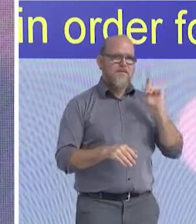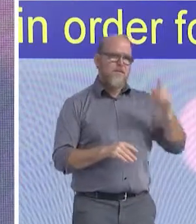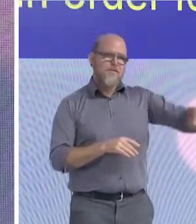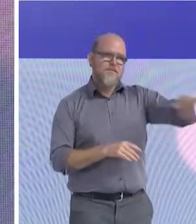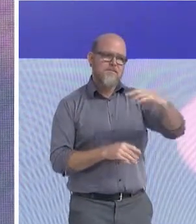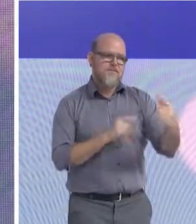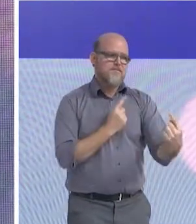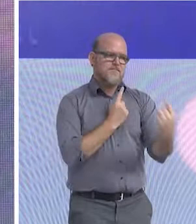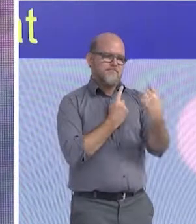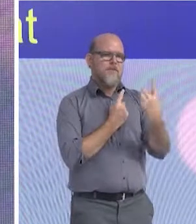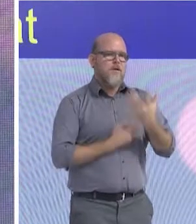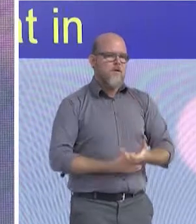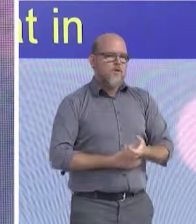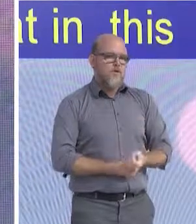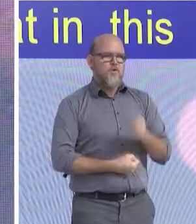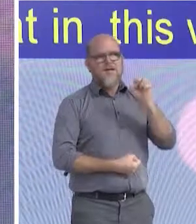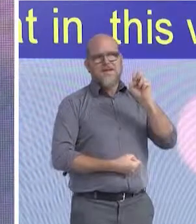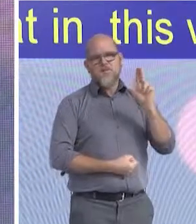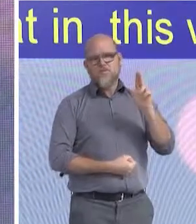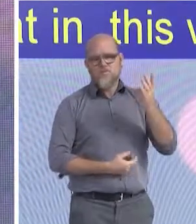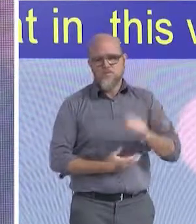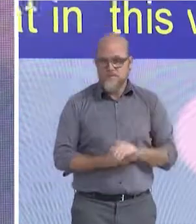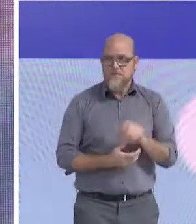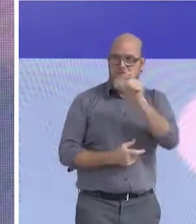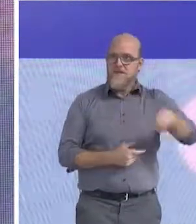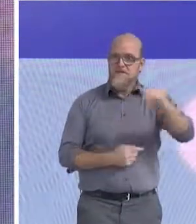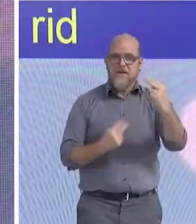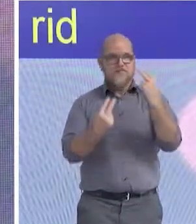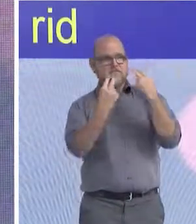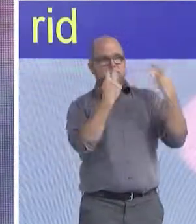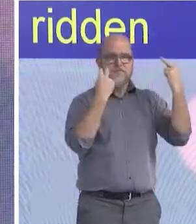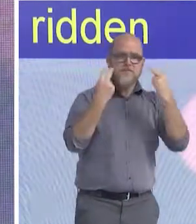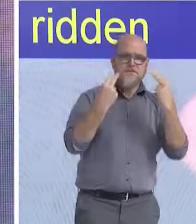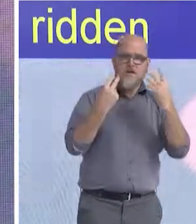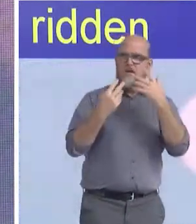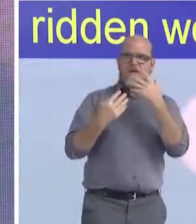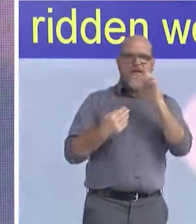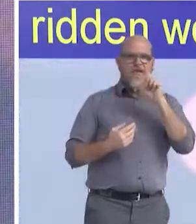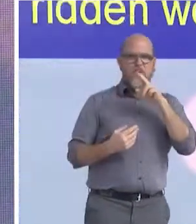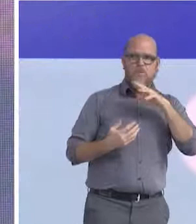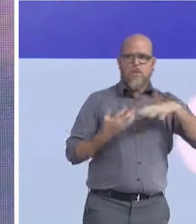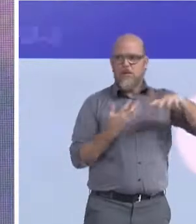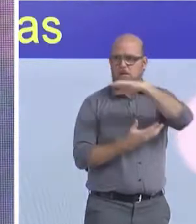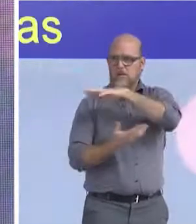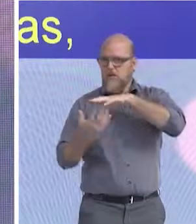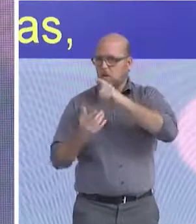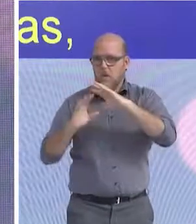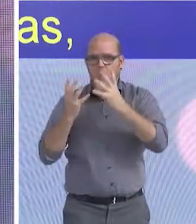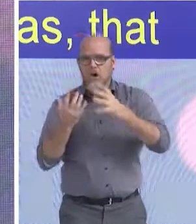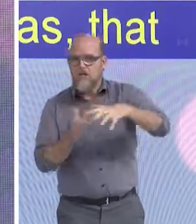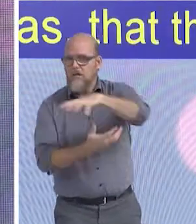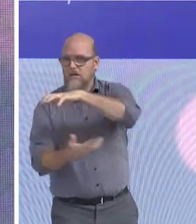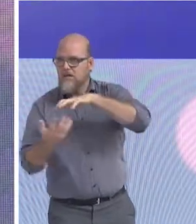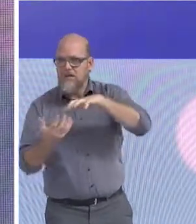in this very chaotic and crisis-ridden world in a lot of areas that there is hope. Michael talked